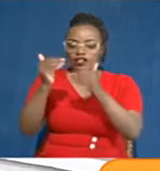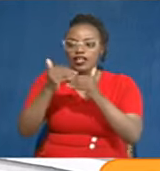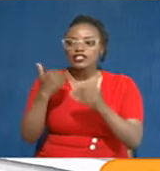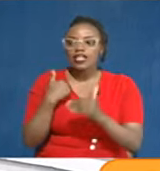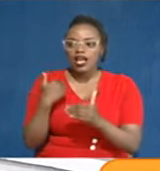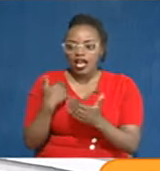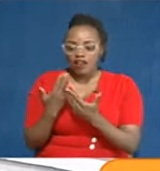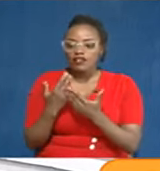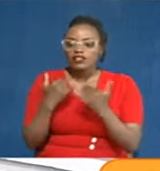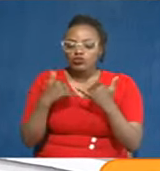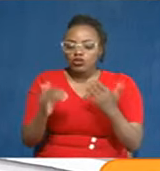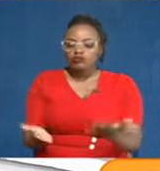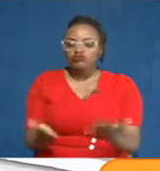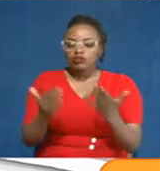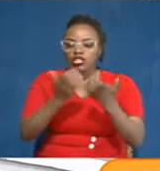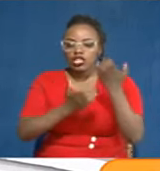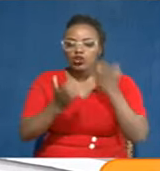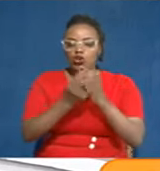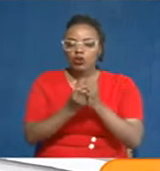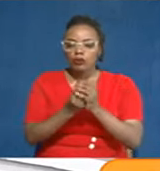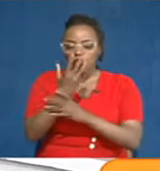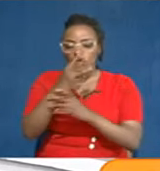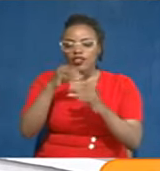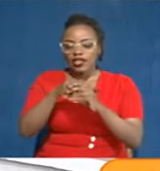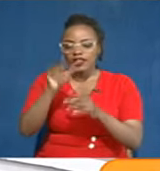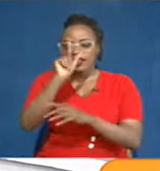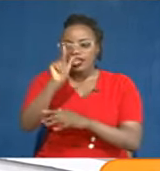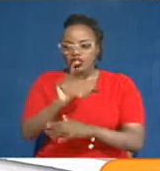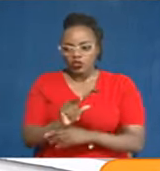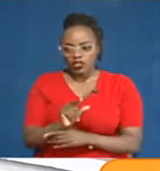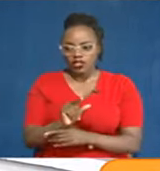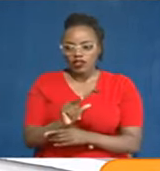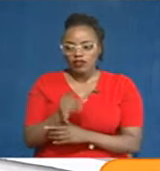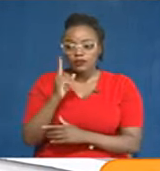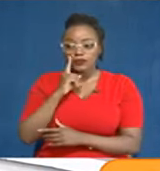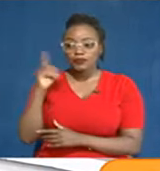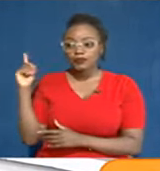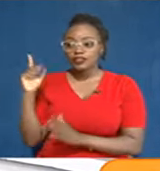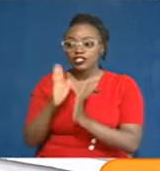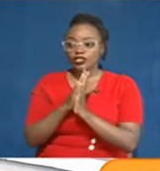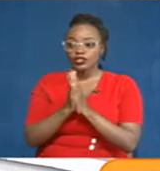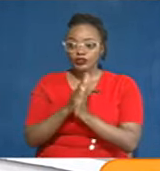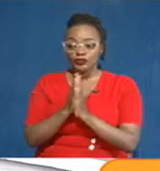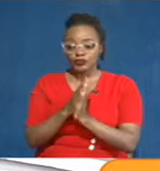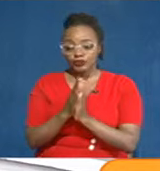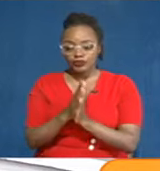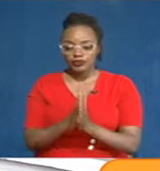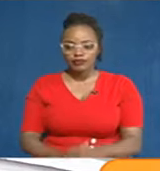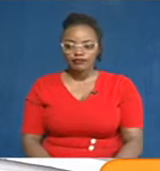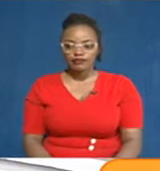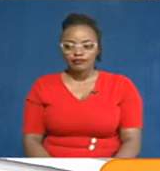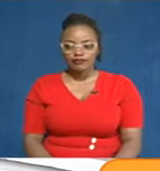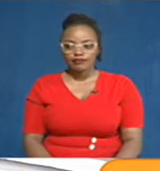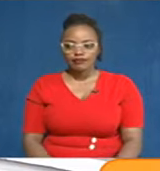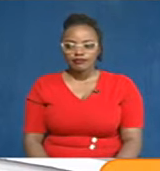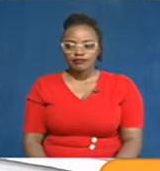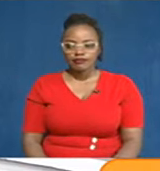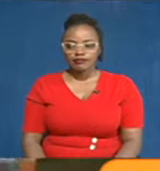in accelerating economic growth across the region. We get more from our very own Jasmine Wamboi.